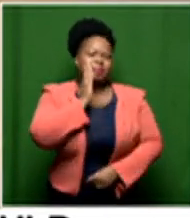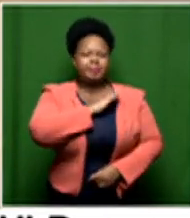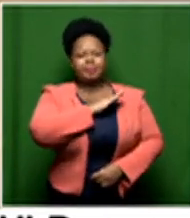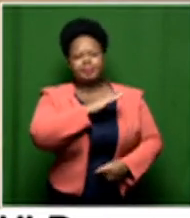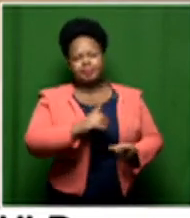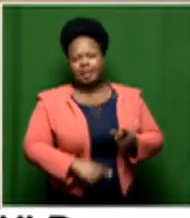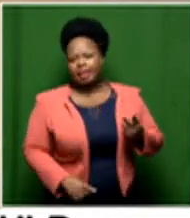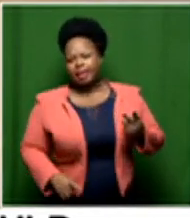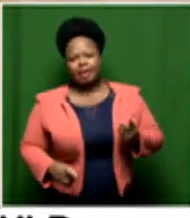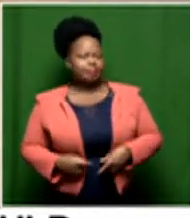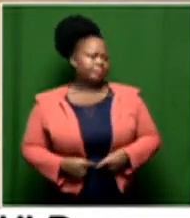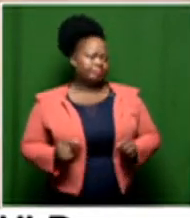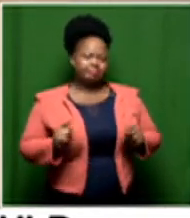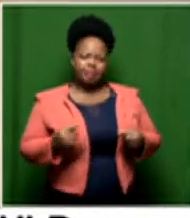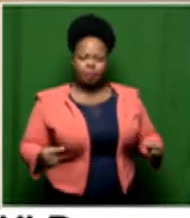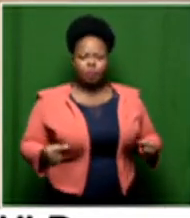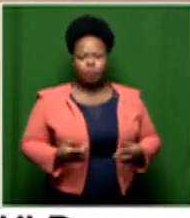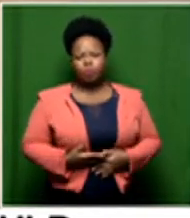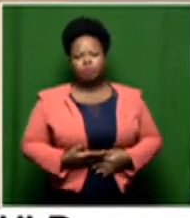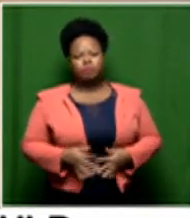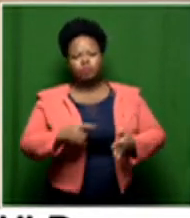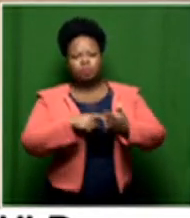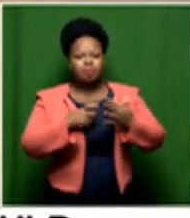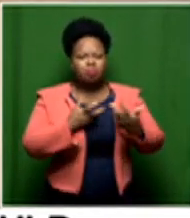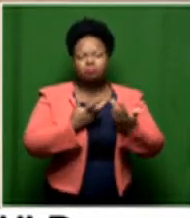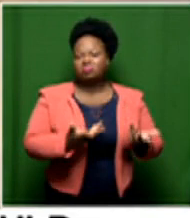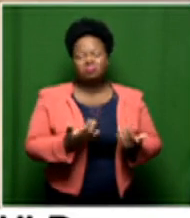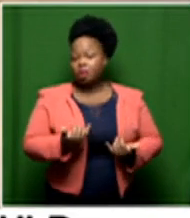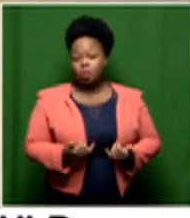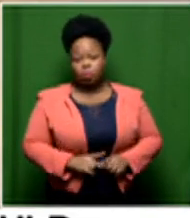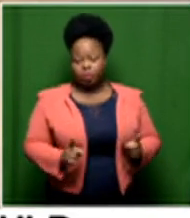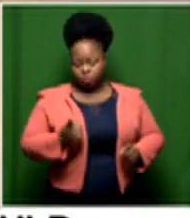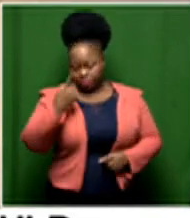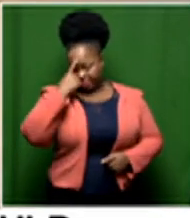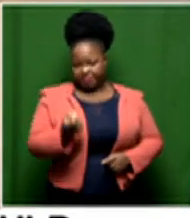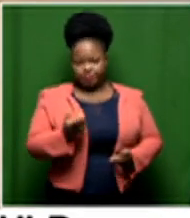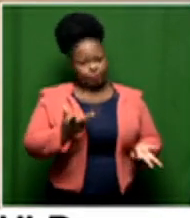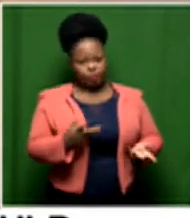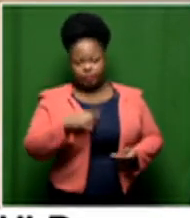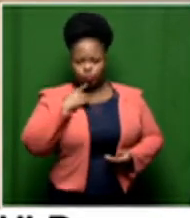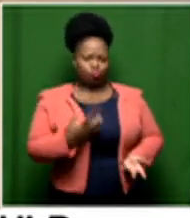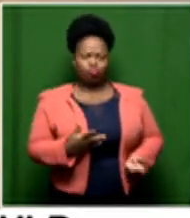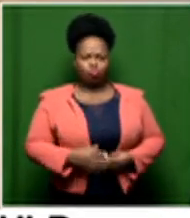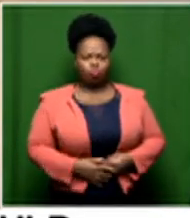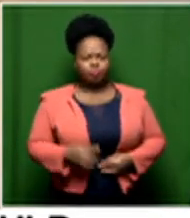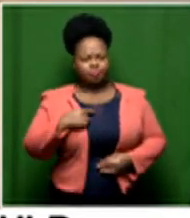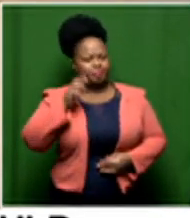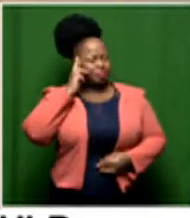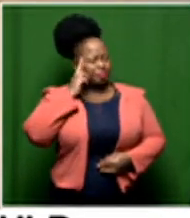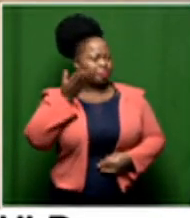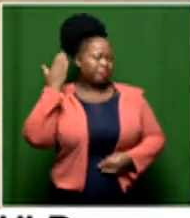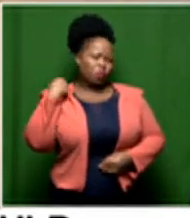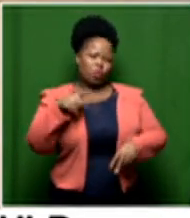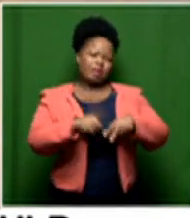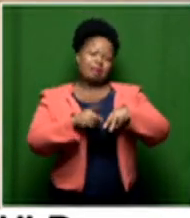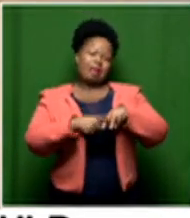companies, that they can't meet the demand at the moment. But we just believe them when they say that. I remember in the days of